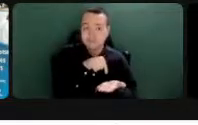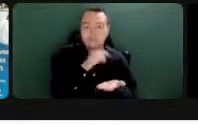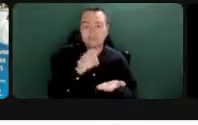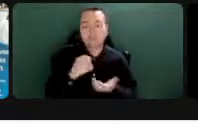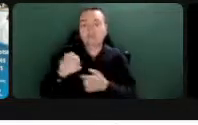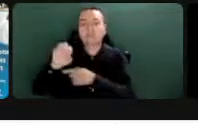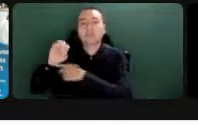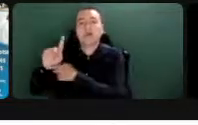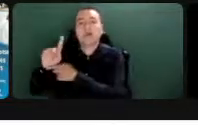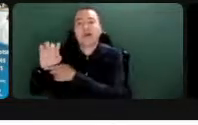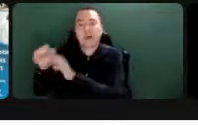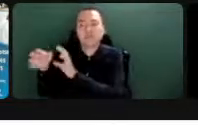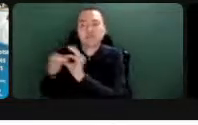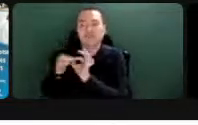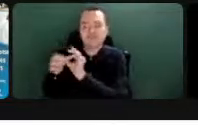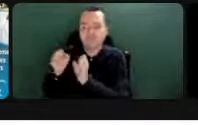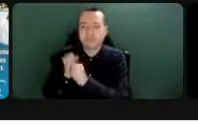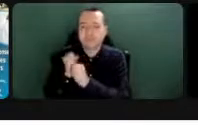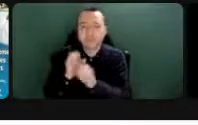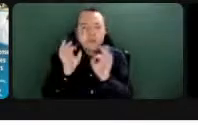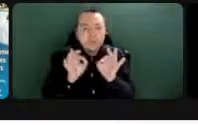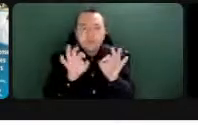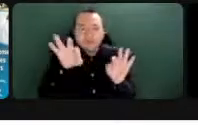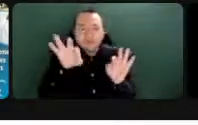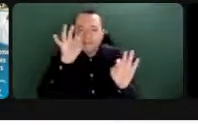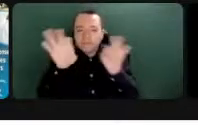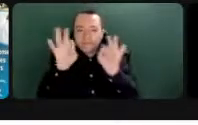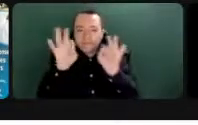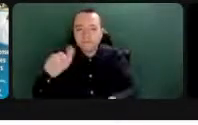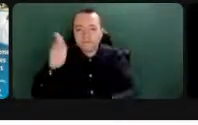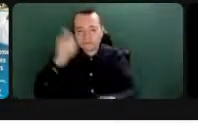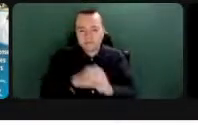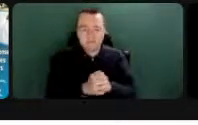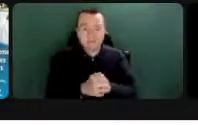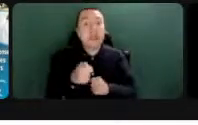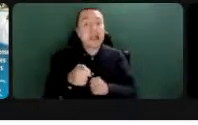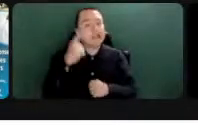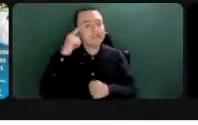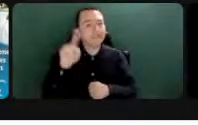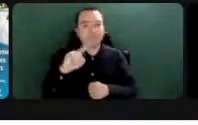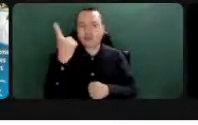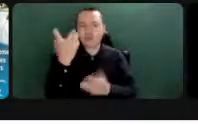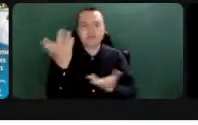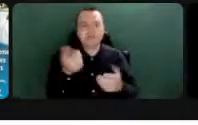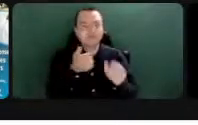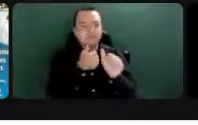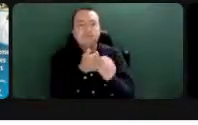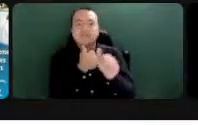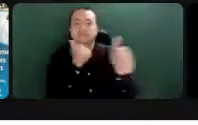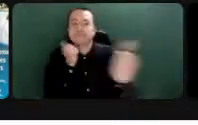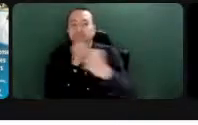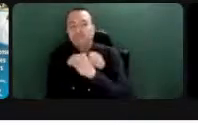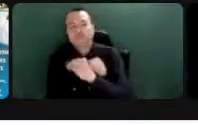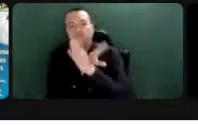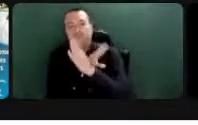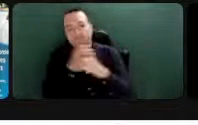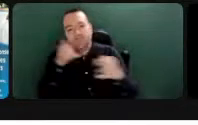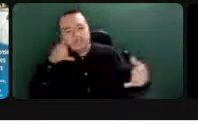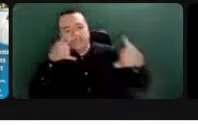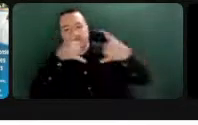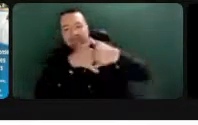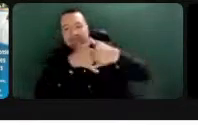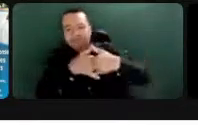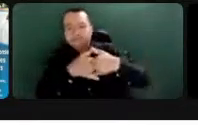one. Telehealth, ways of moving healthcare from in-person to online, which became